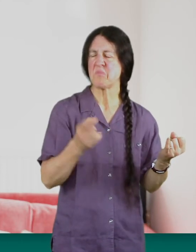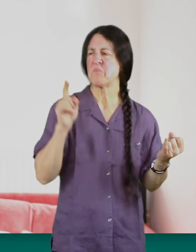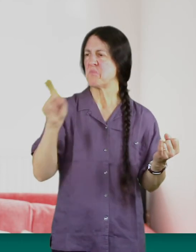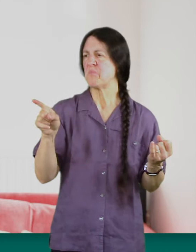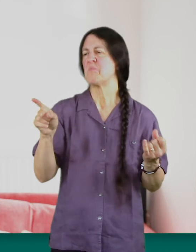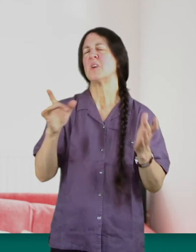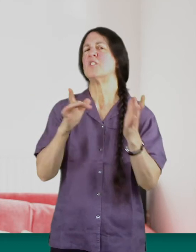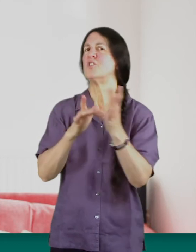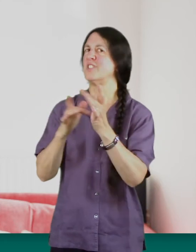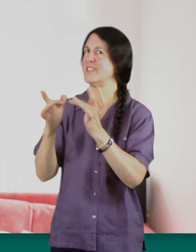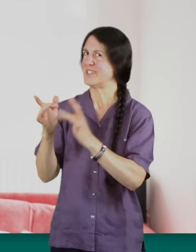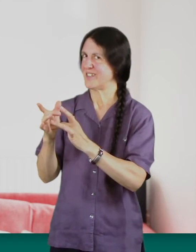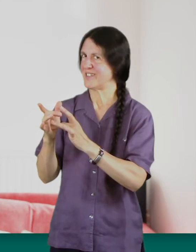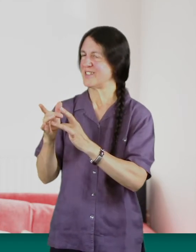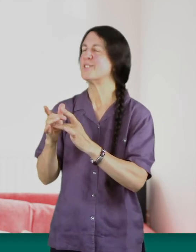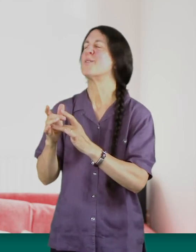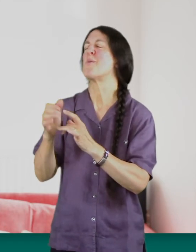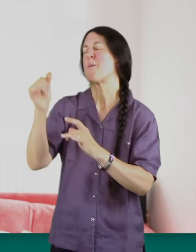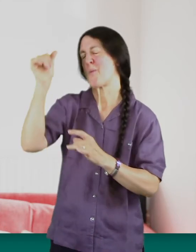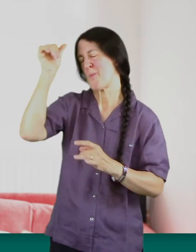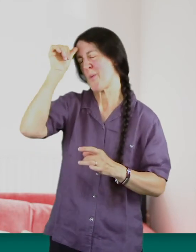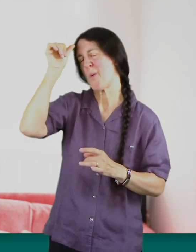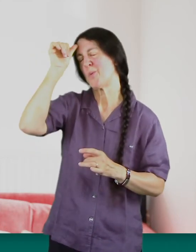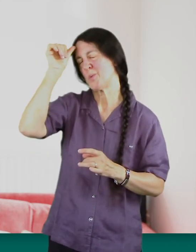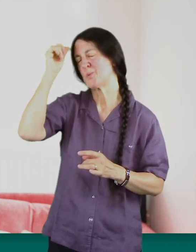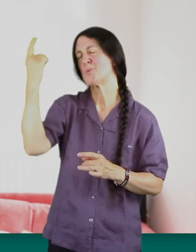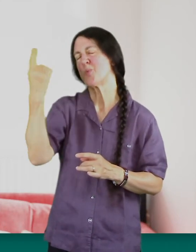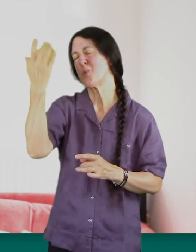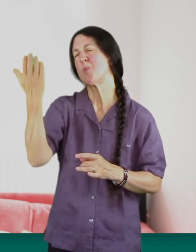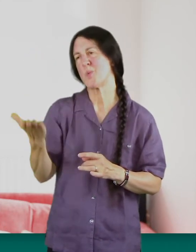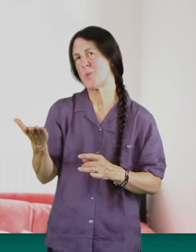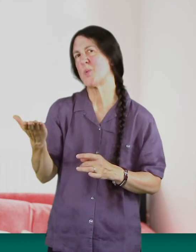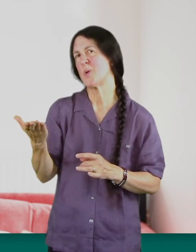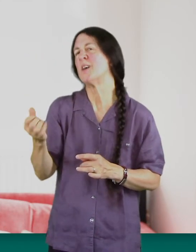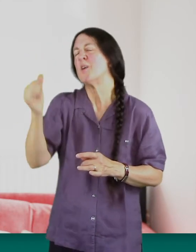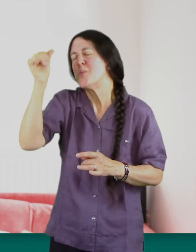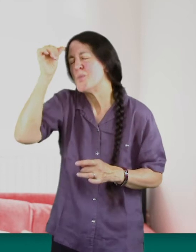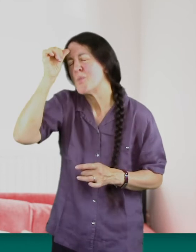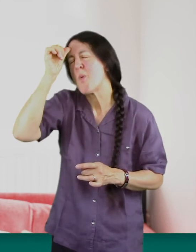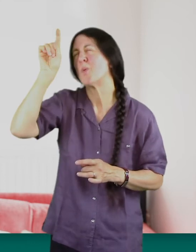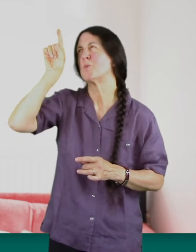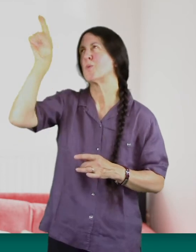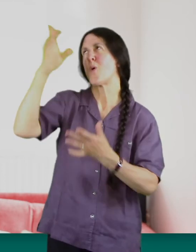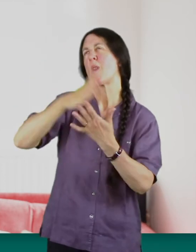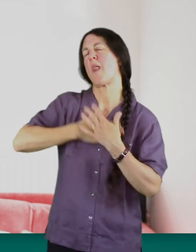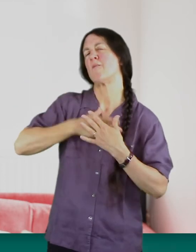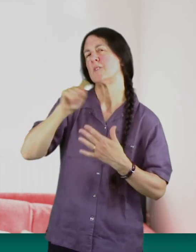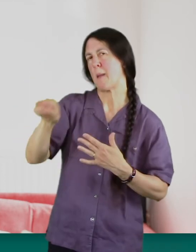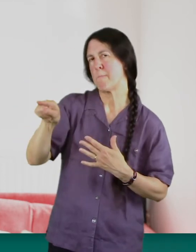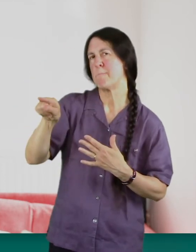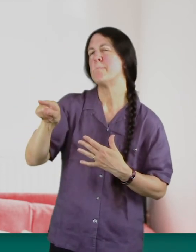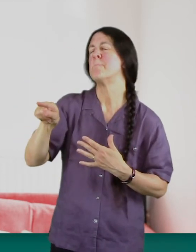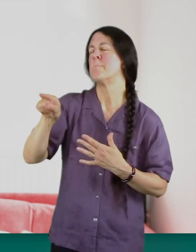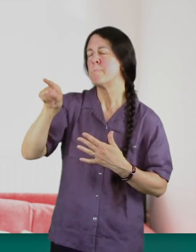Jesus knows exactly who he is. He knows he is loved, and he knows how to love.